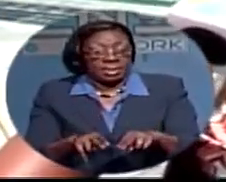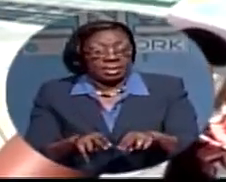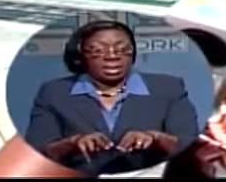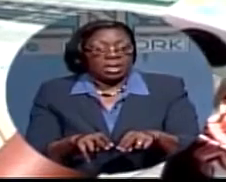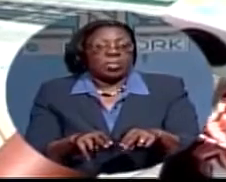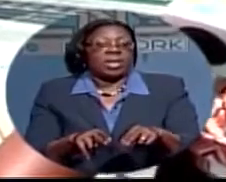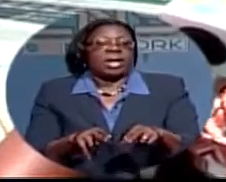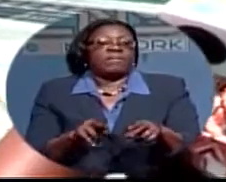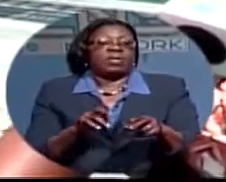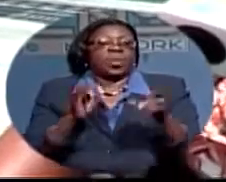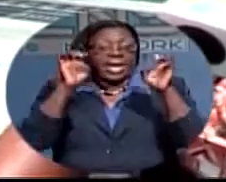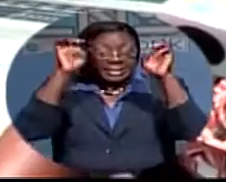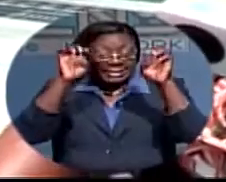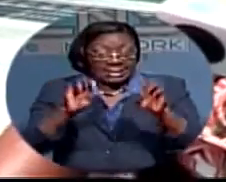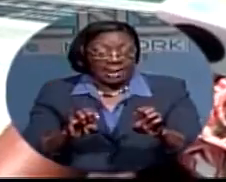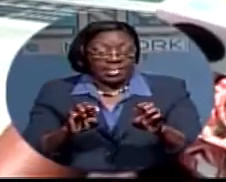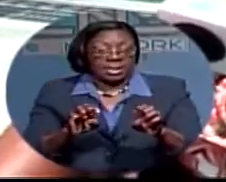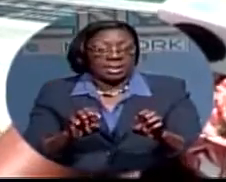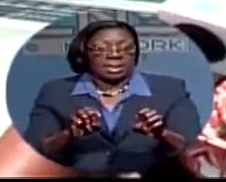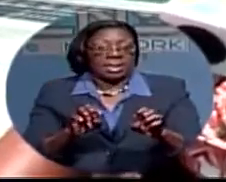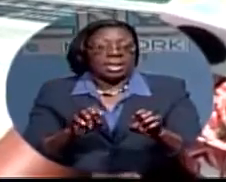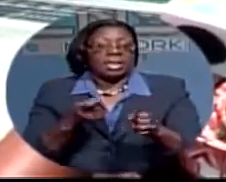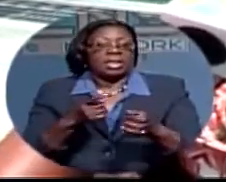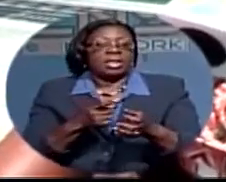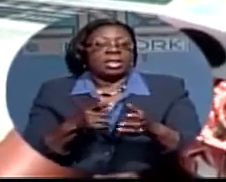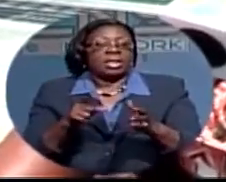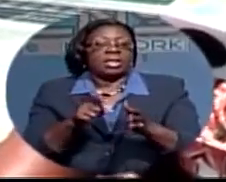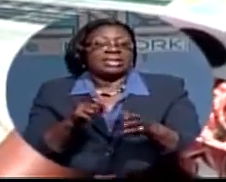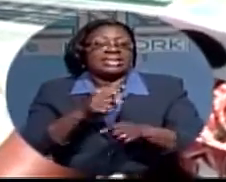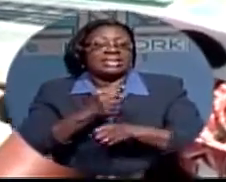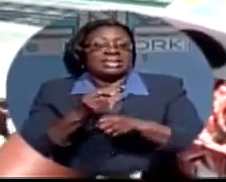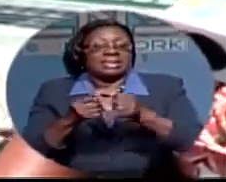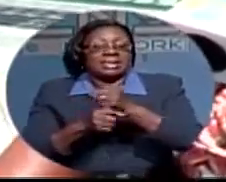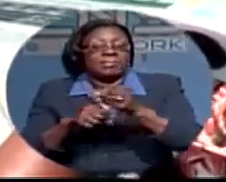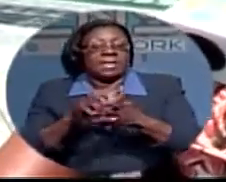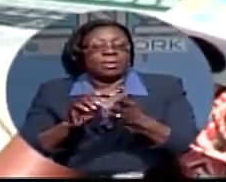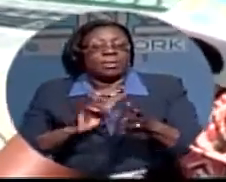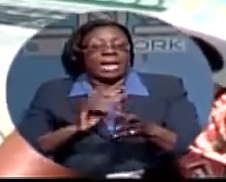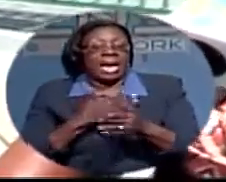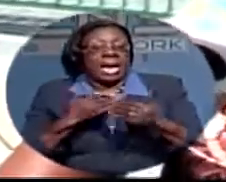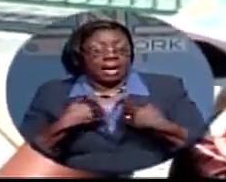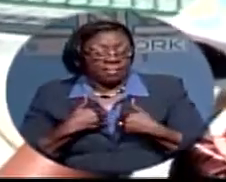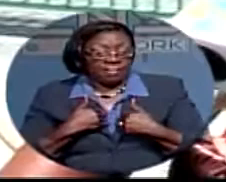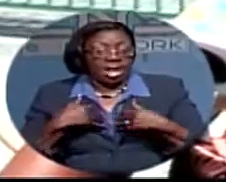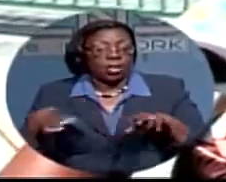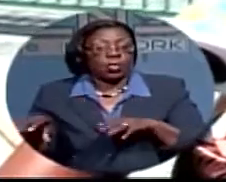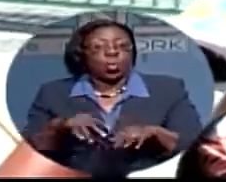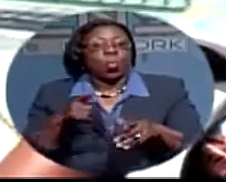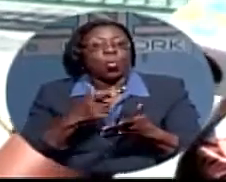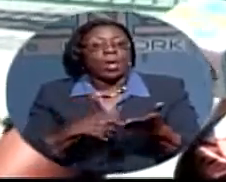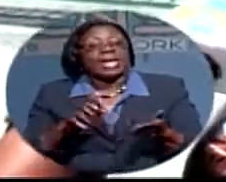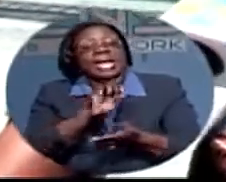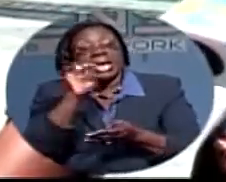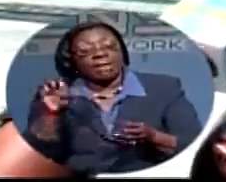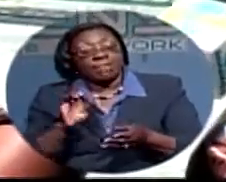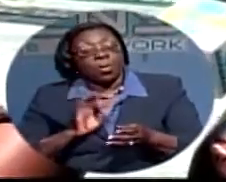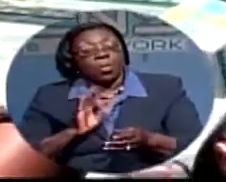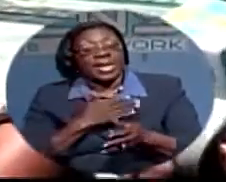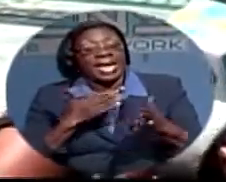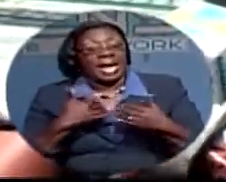we have in place, see where we can shore up and strengthen up and do whatever it is we need to do in order to